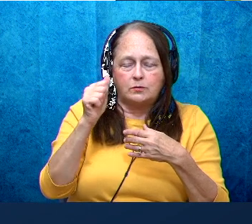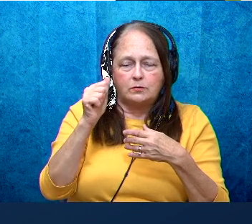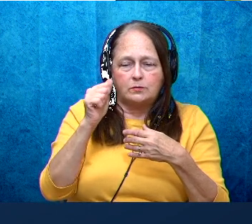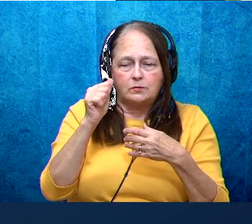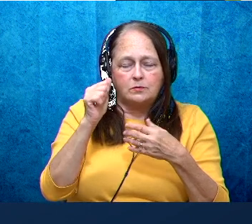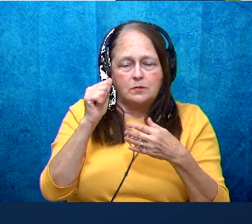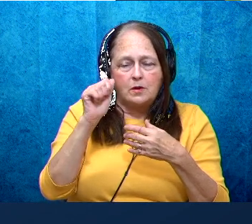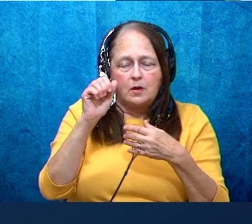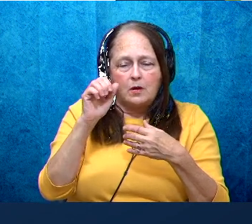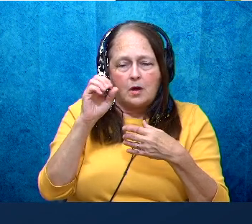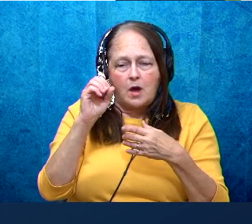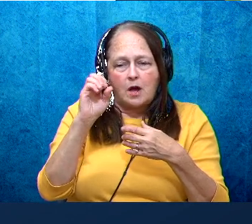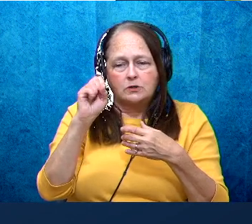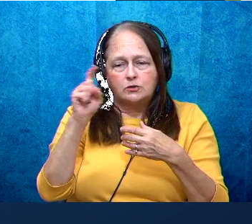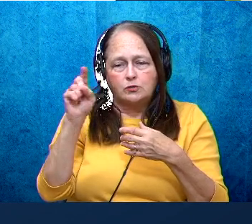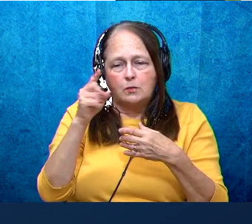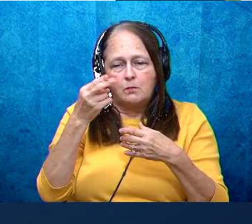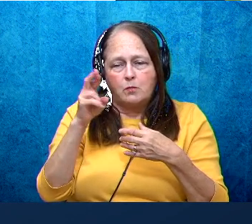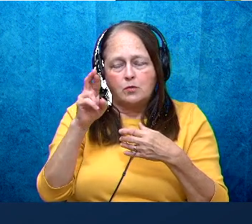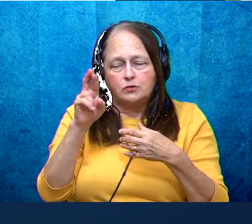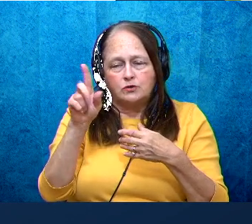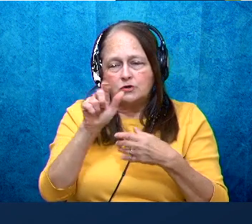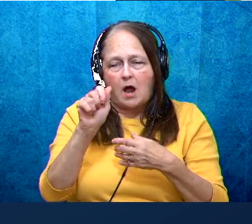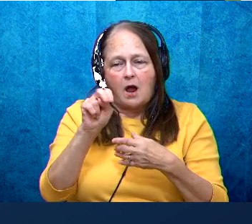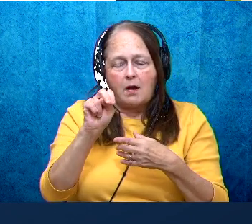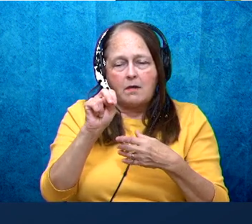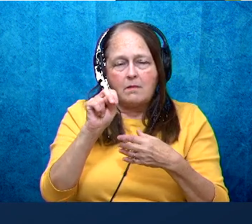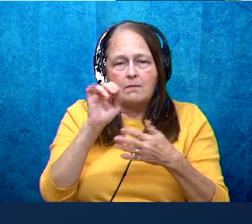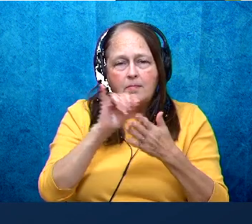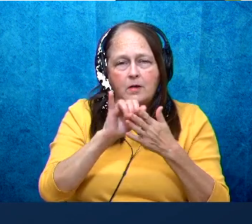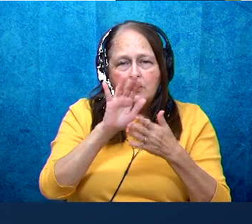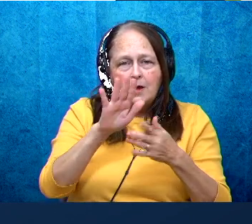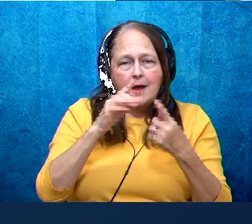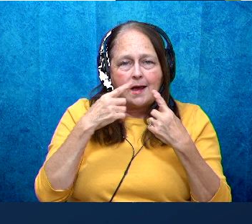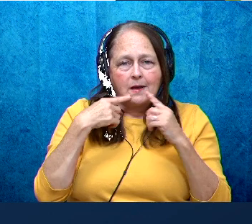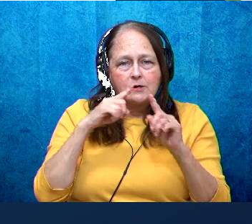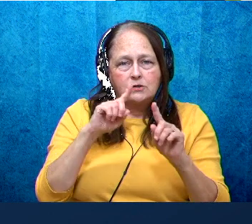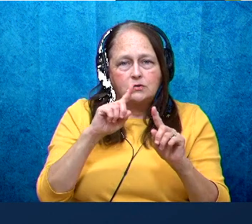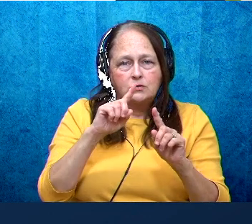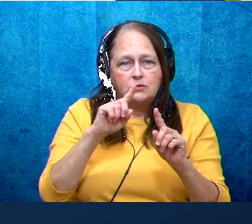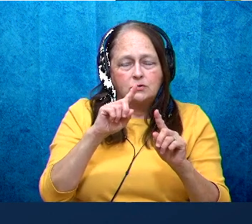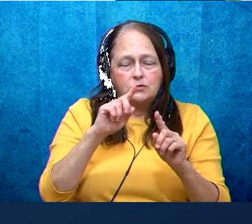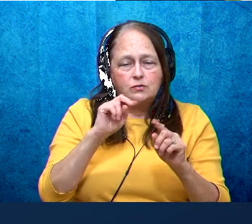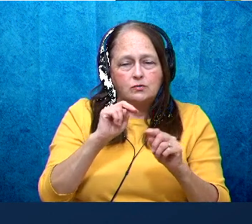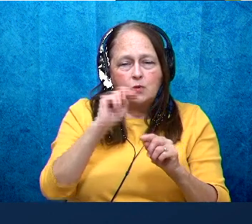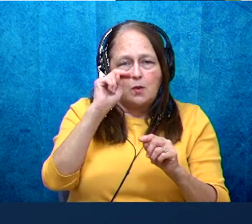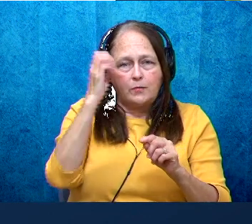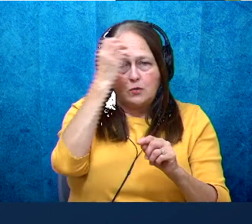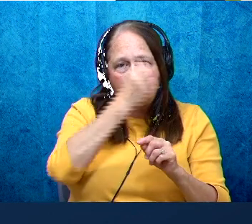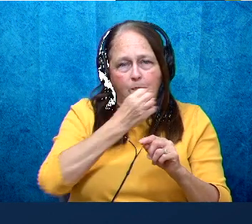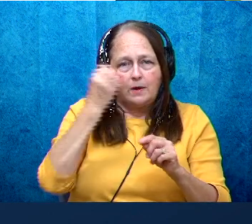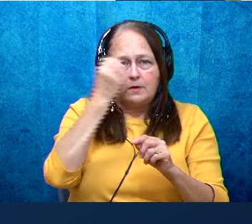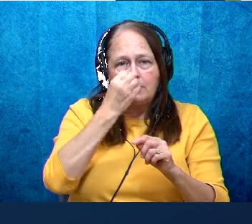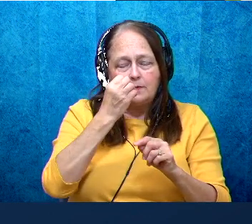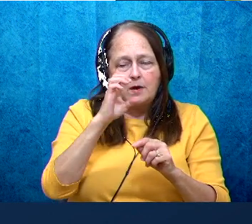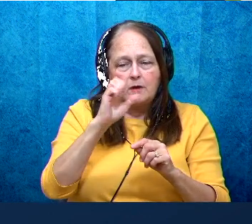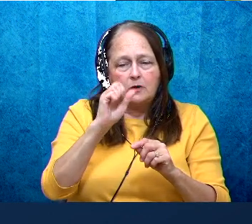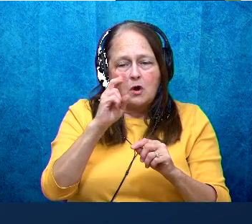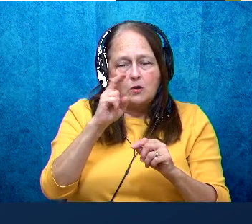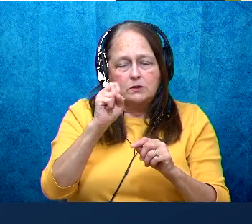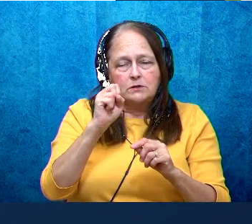located? Do you remember where they were? Your answer choices: Central Asia, North European Plain, Caucasus